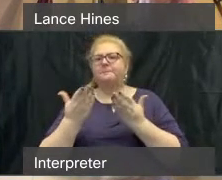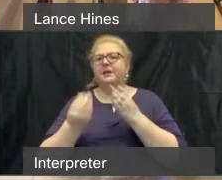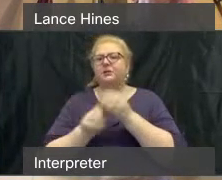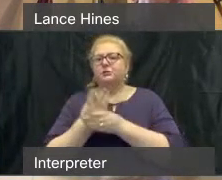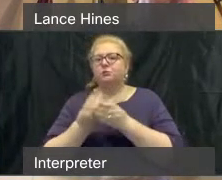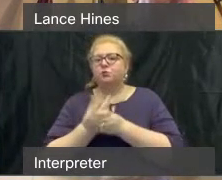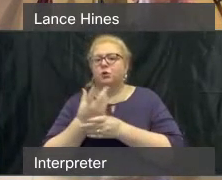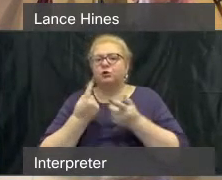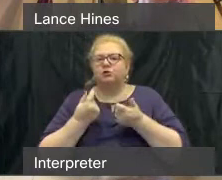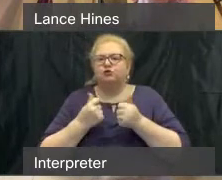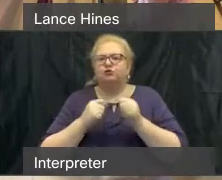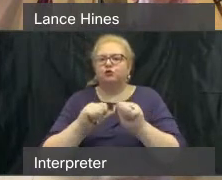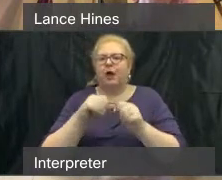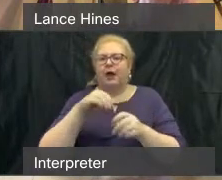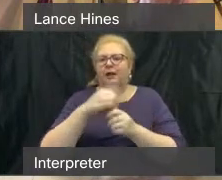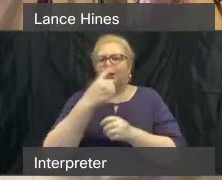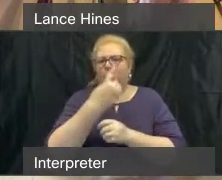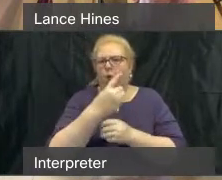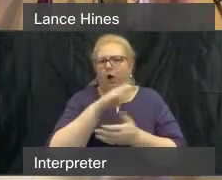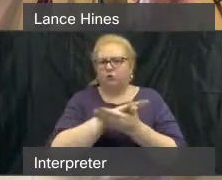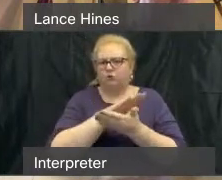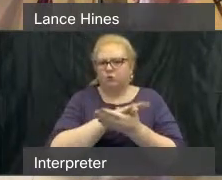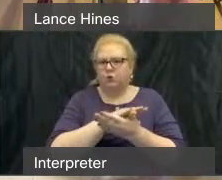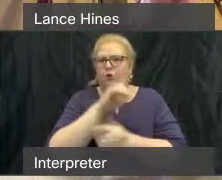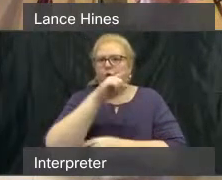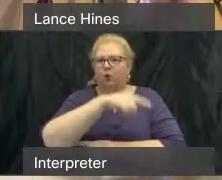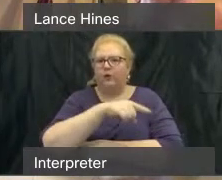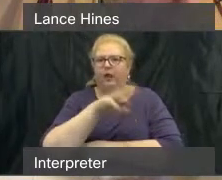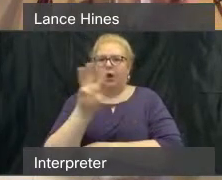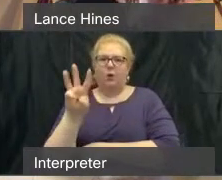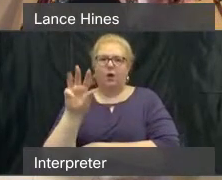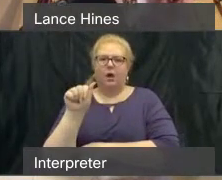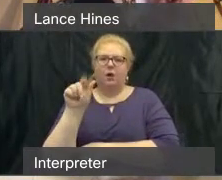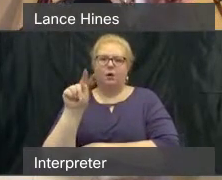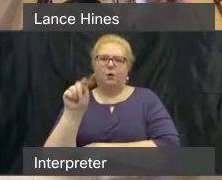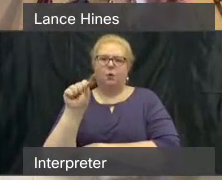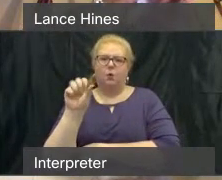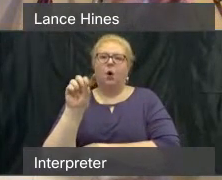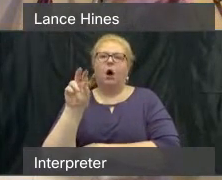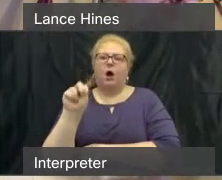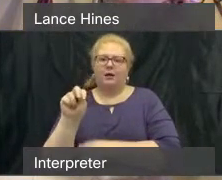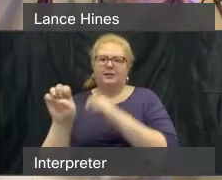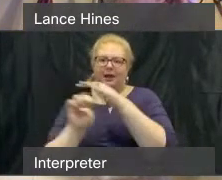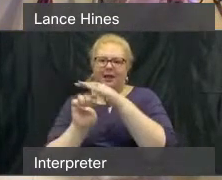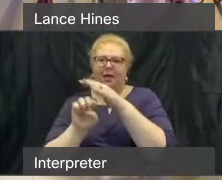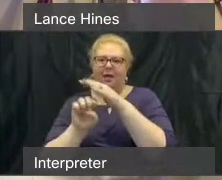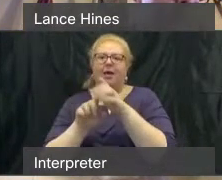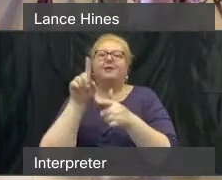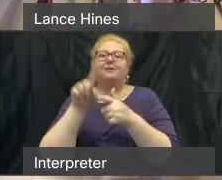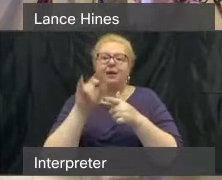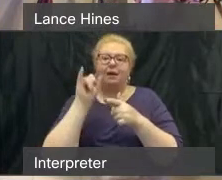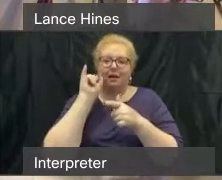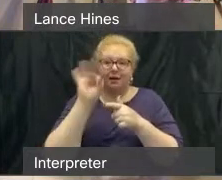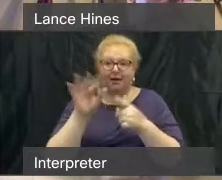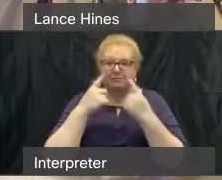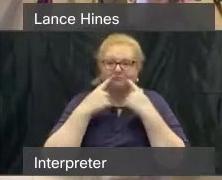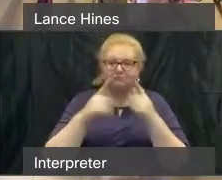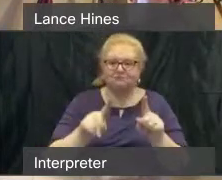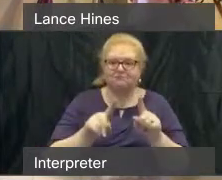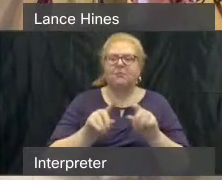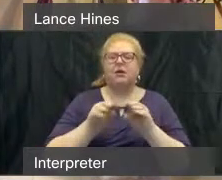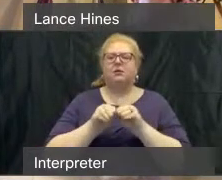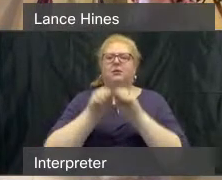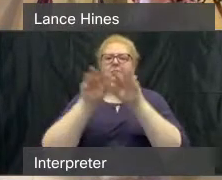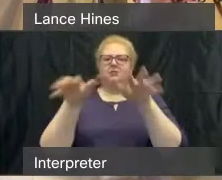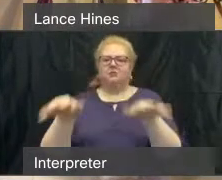we're in conversations to do that at Watson Elementary. And then it would go to all four schools, and if there is an additional elementary